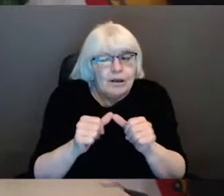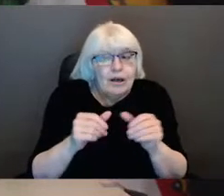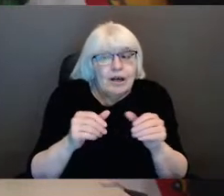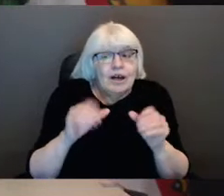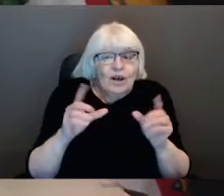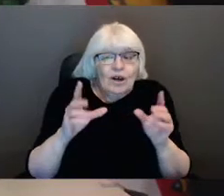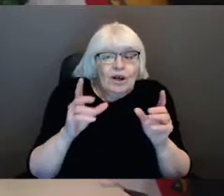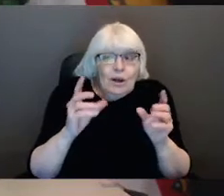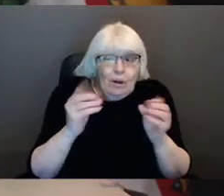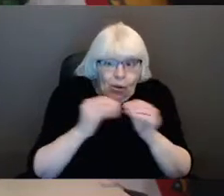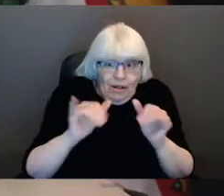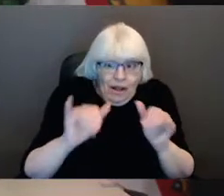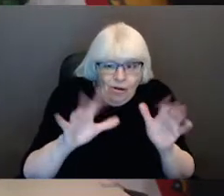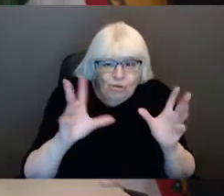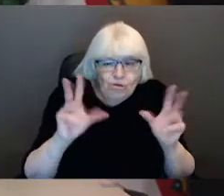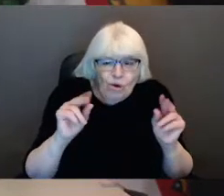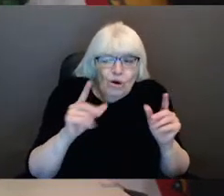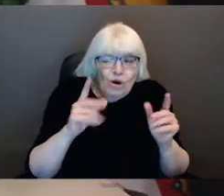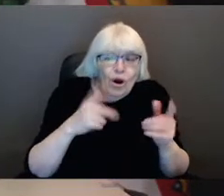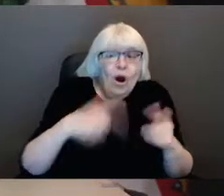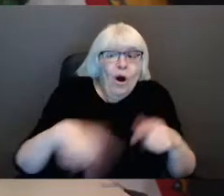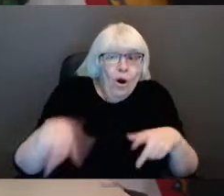outside today, I don't think they're